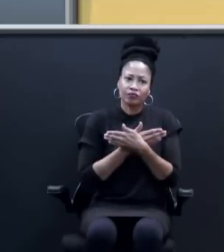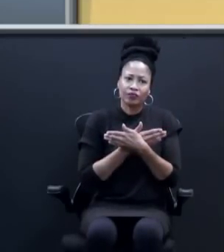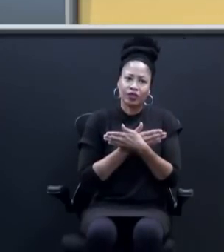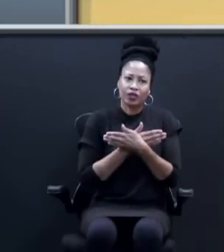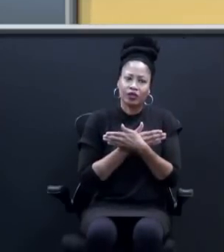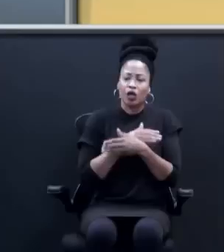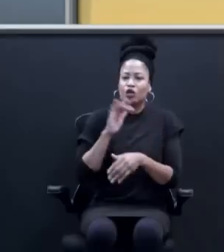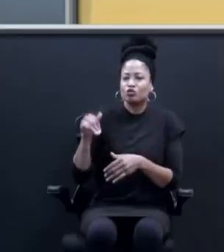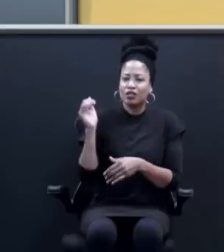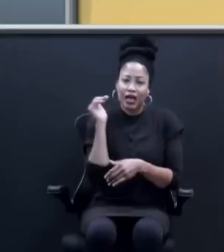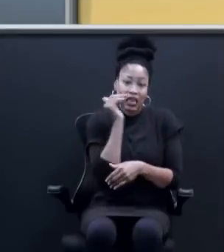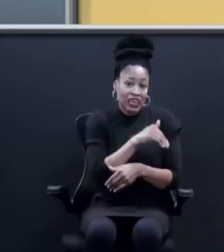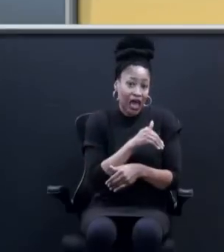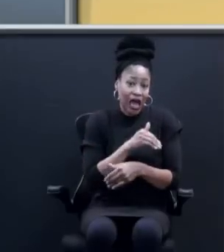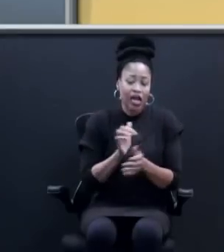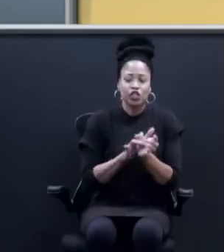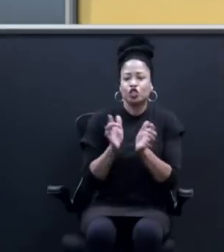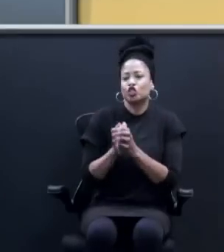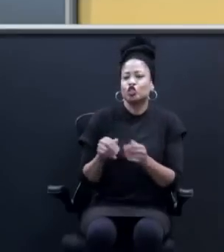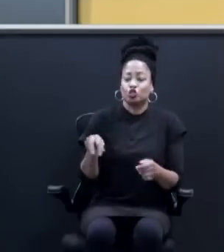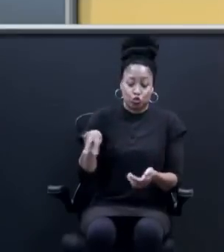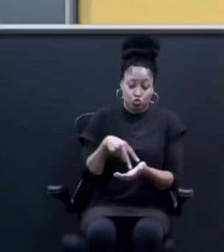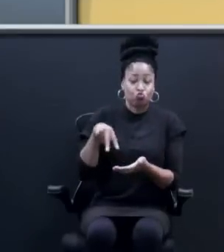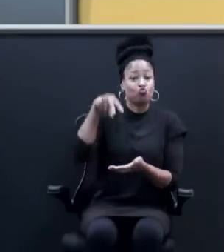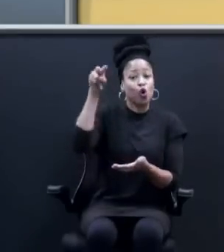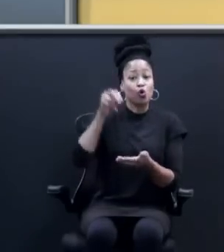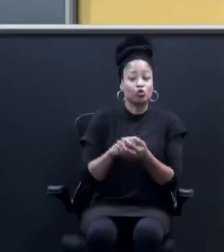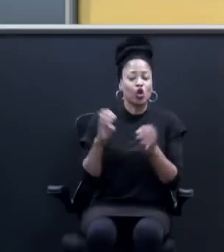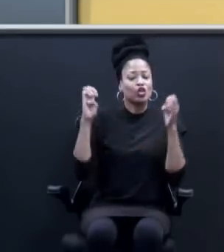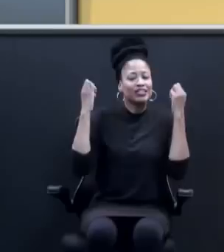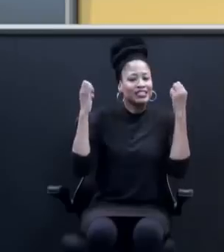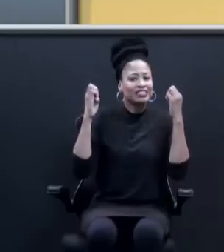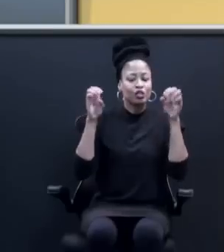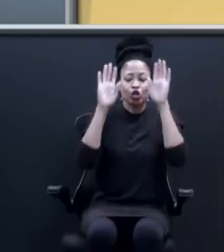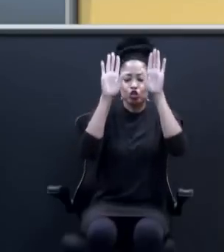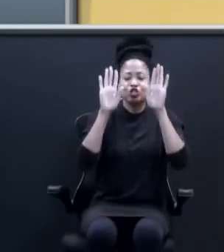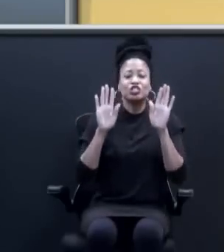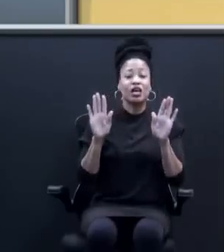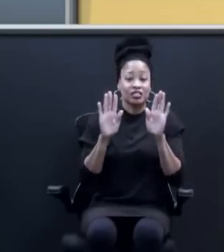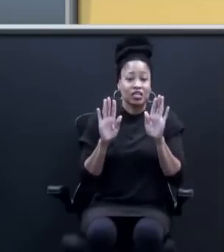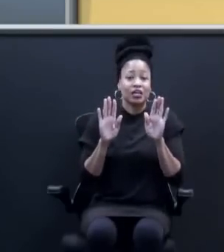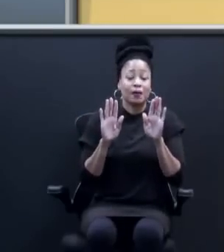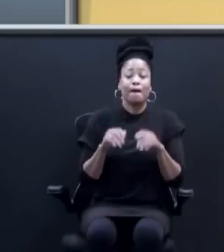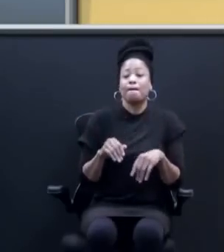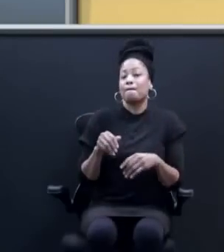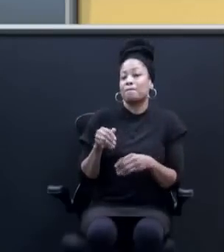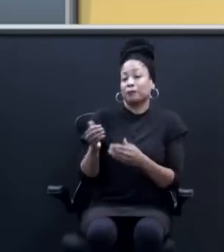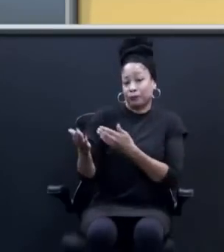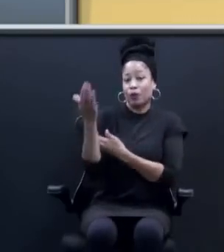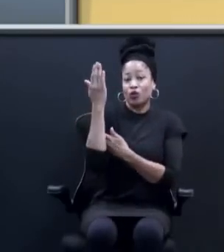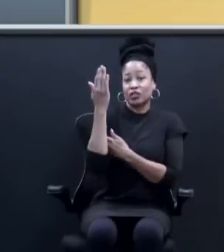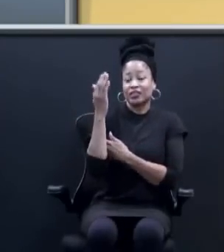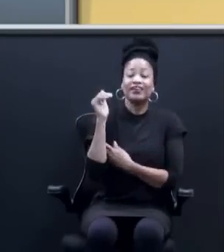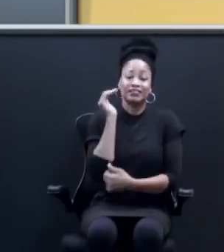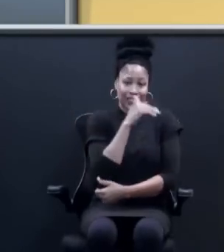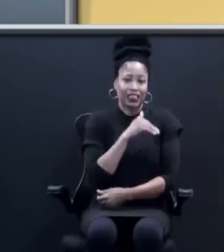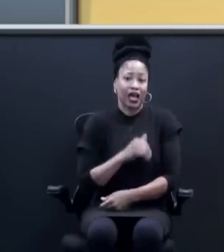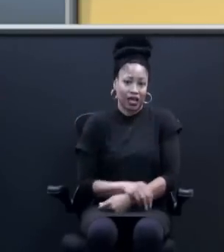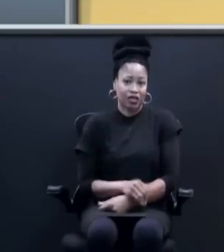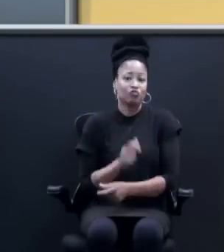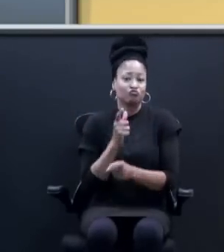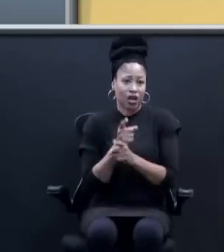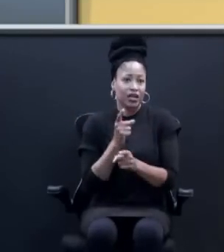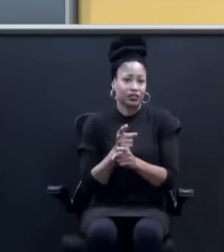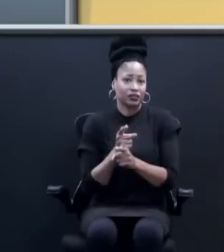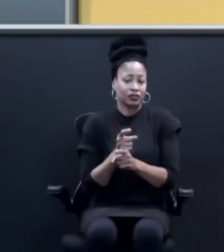on Easter Sunday morning, don't he? That's why we keep Sunday, because Christ rose on Easter Sunday. Well, it didn't rise on Easter Sunday according to this, then why are